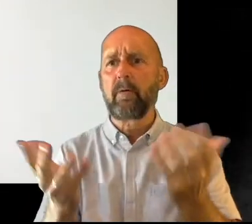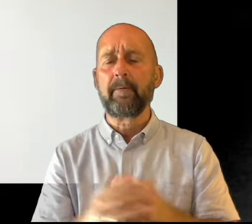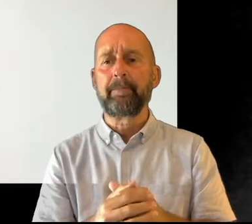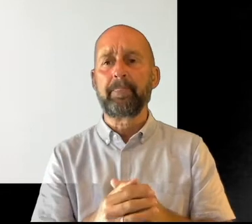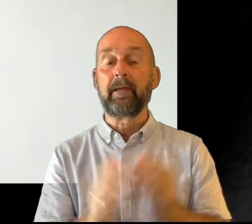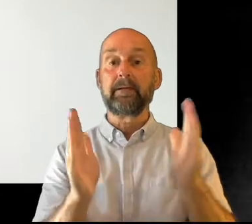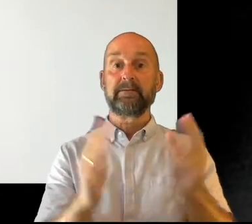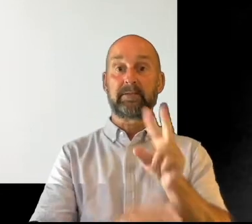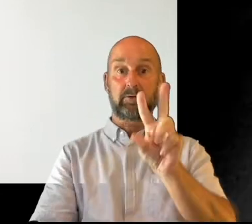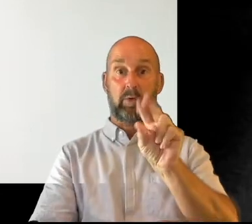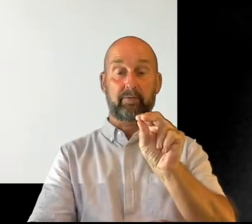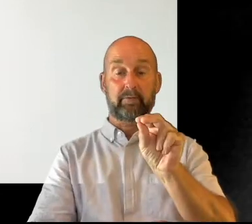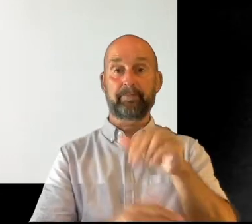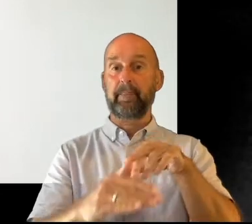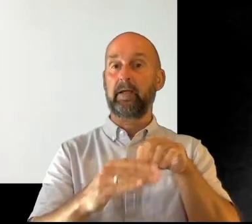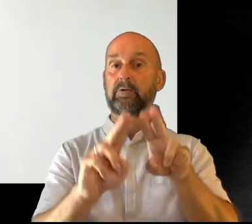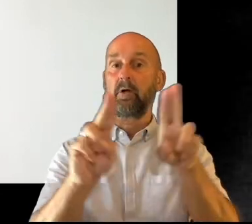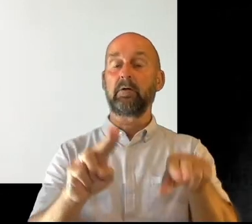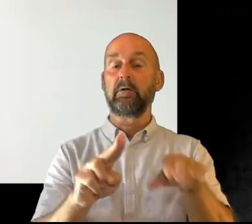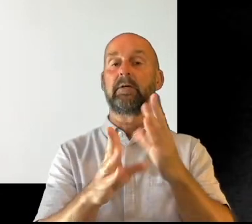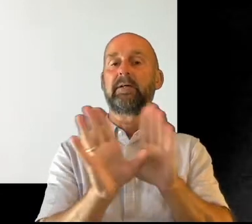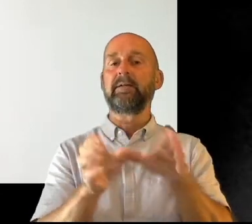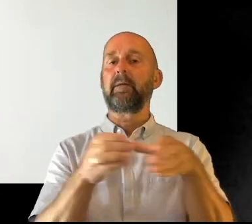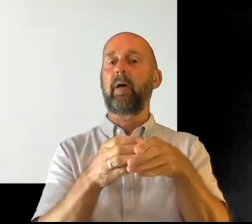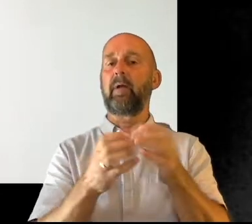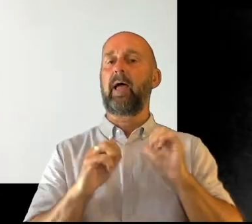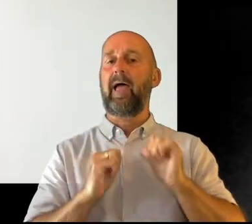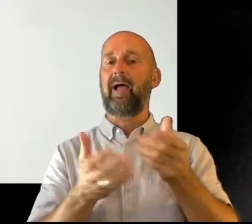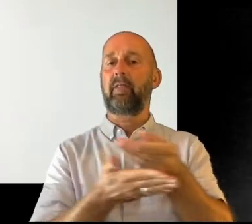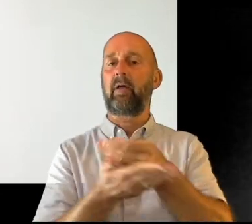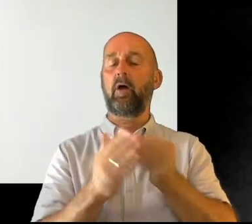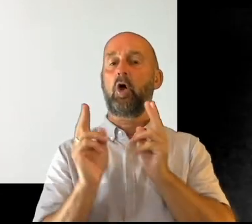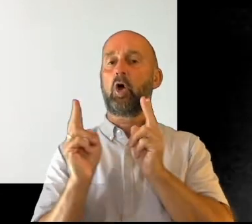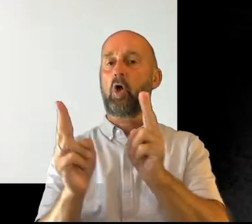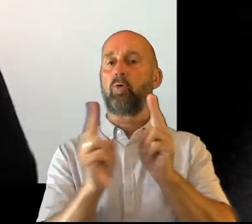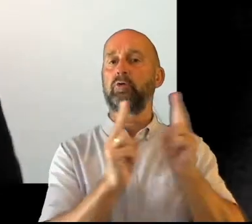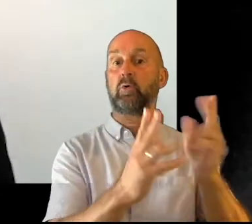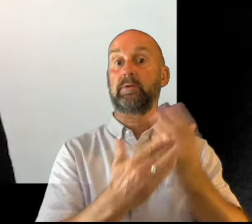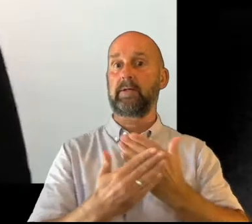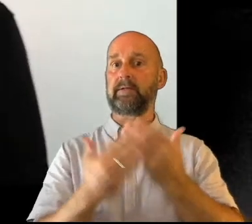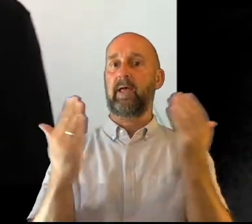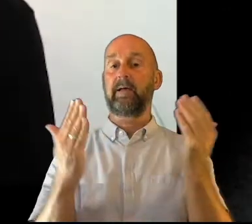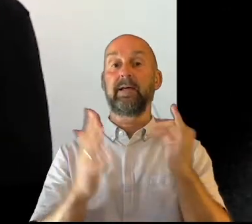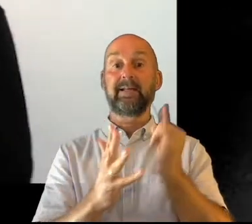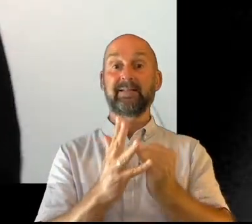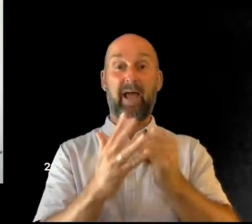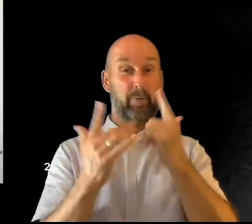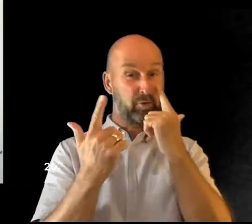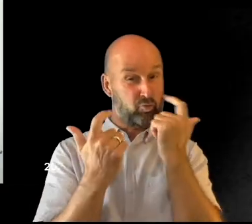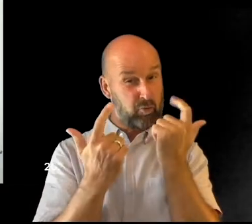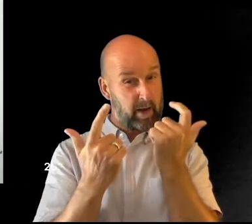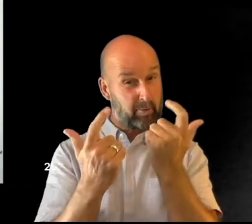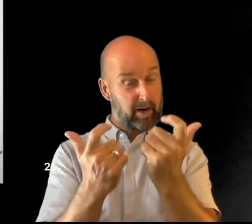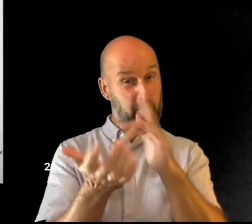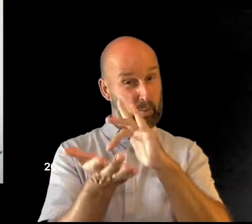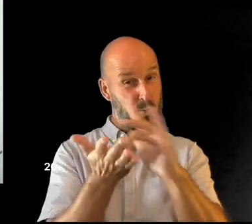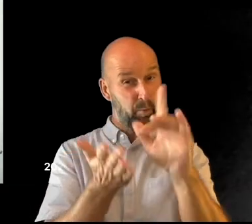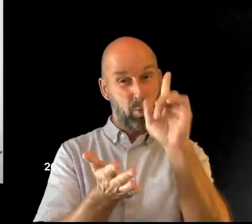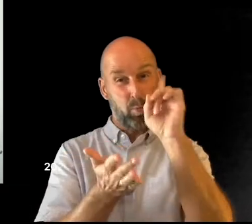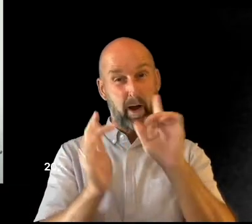Scene 12. Internal. Department of Health and Economics corridors. Day. Samrah is running down the bleak